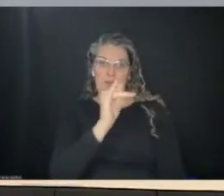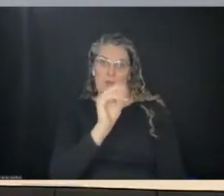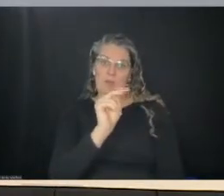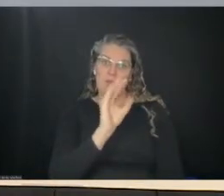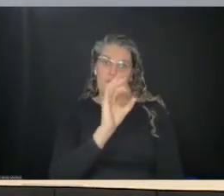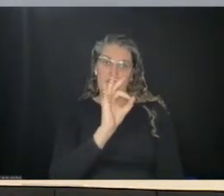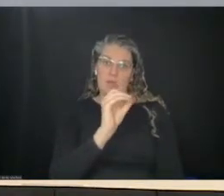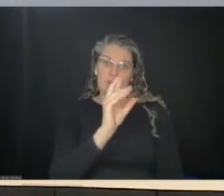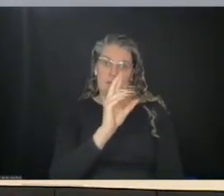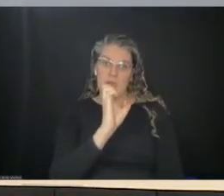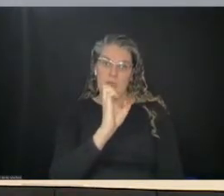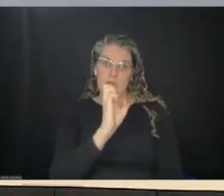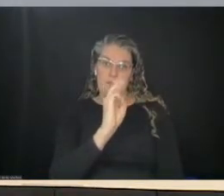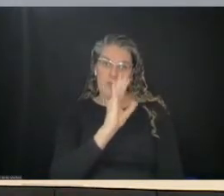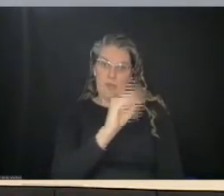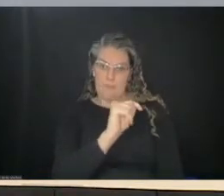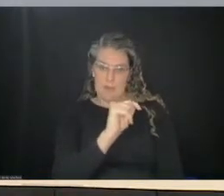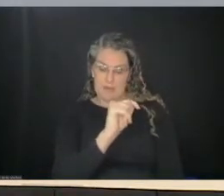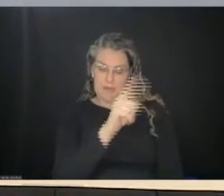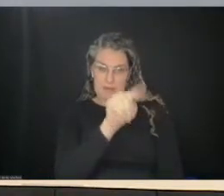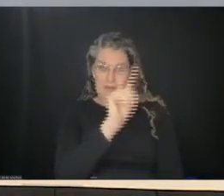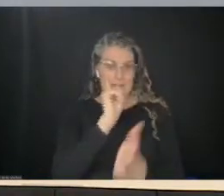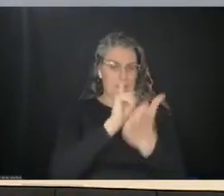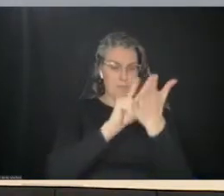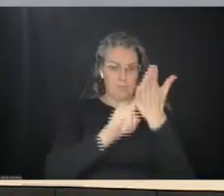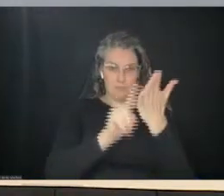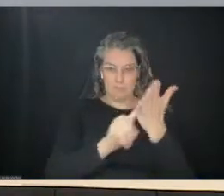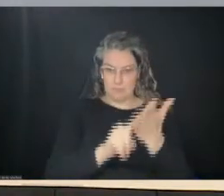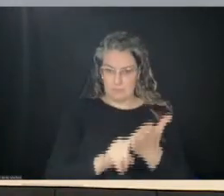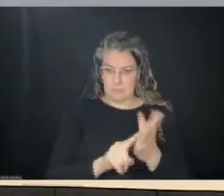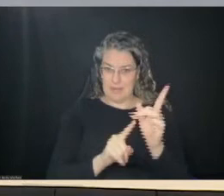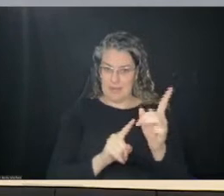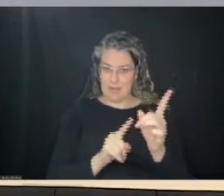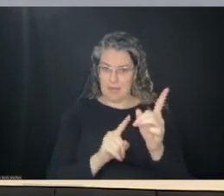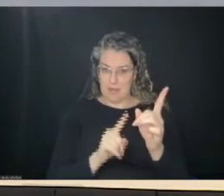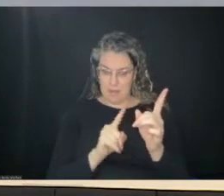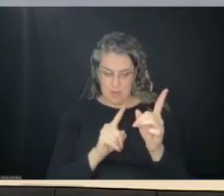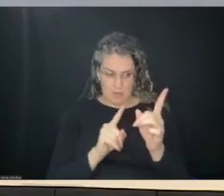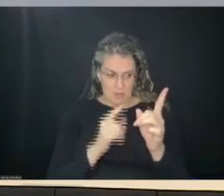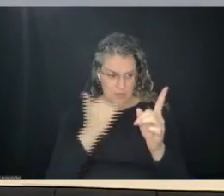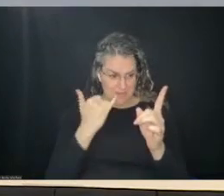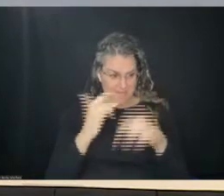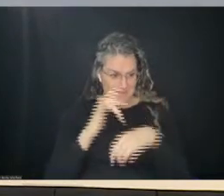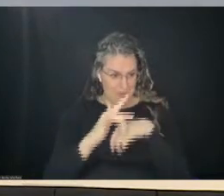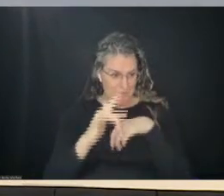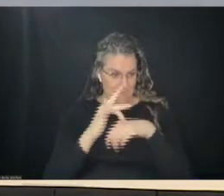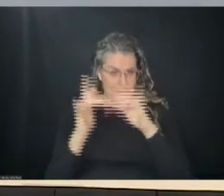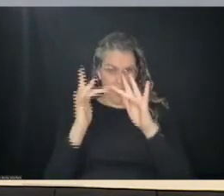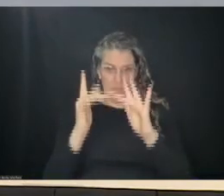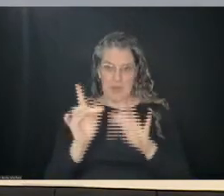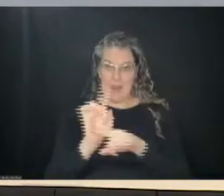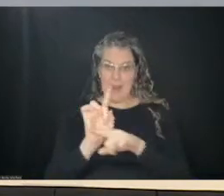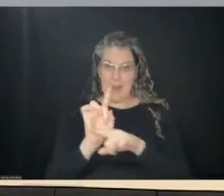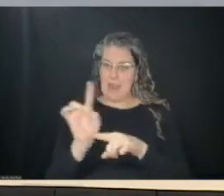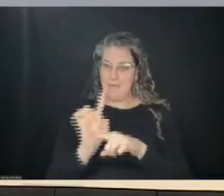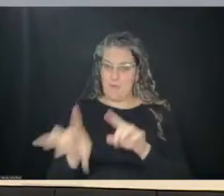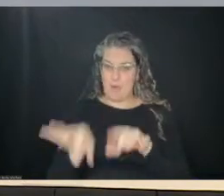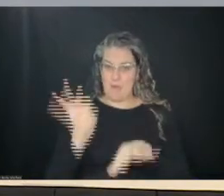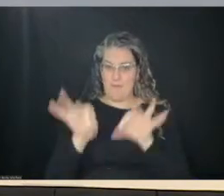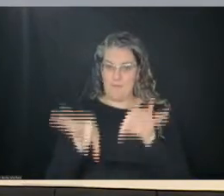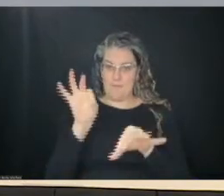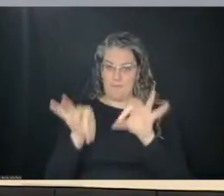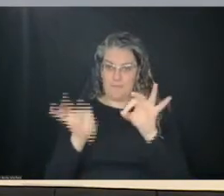and I think the enforcement updates are now available online on a weekly basis.